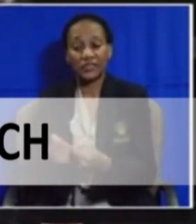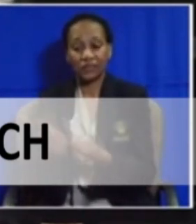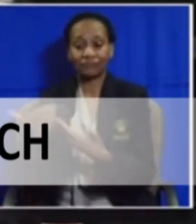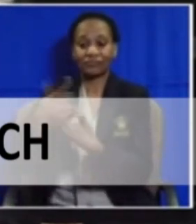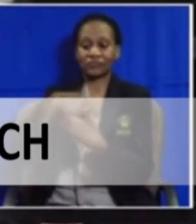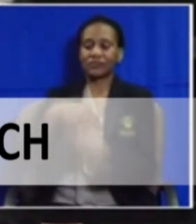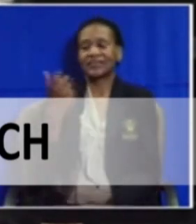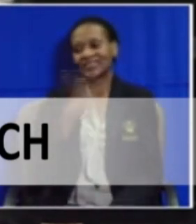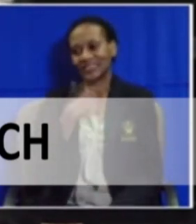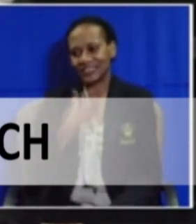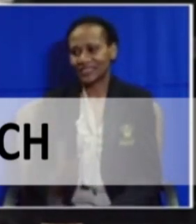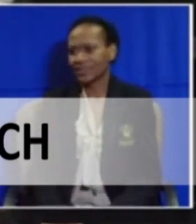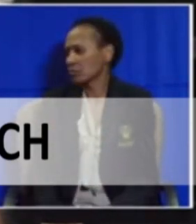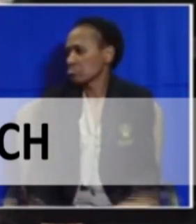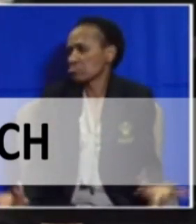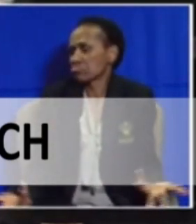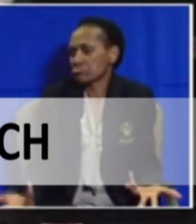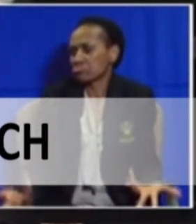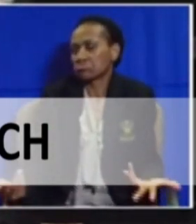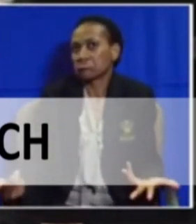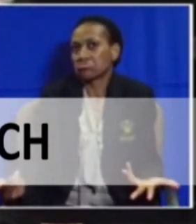No, it's how it is spelled.